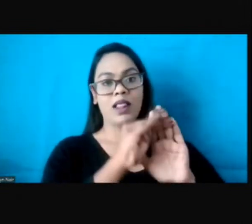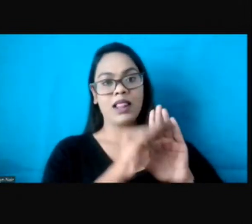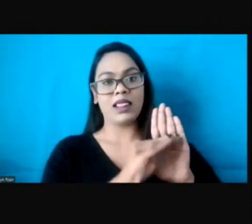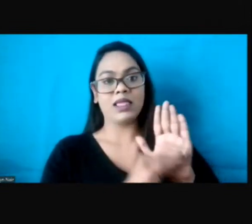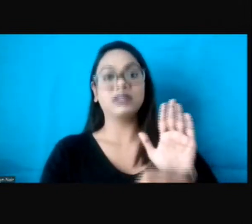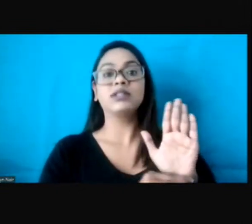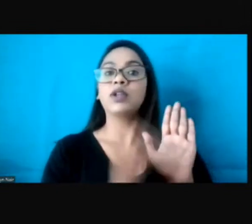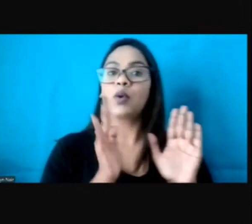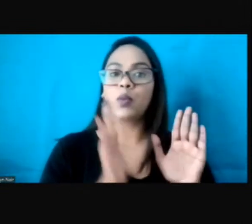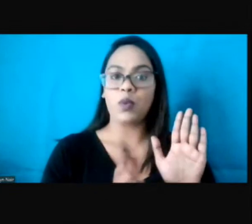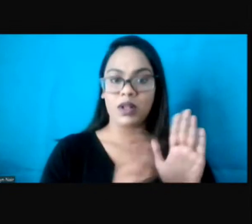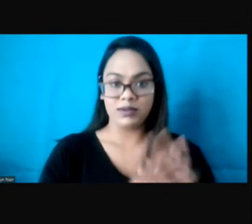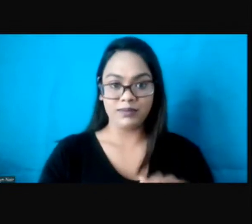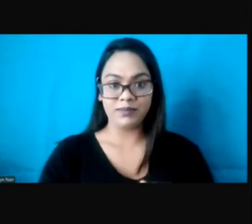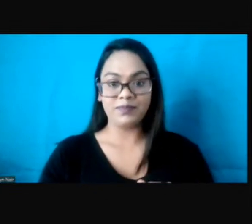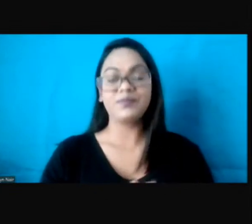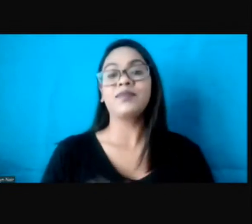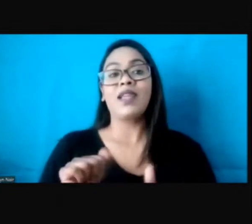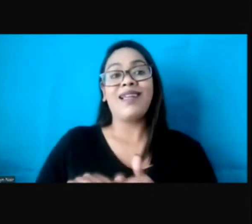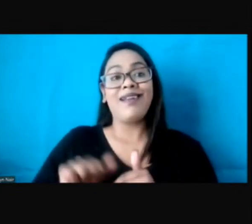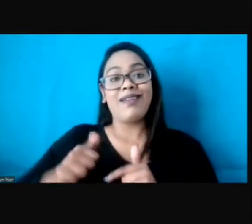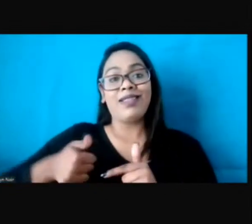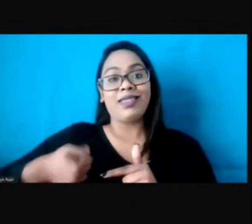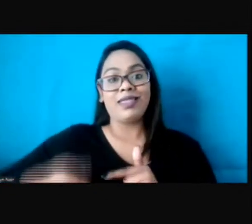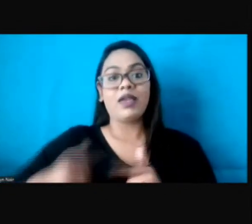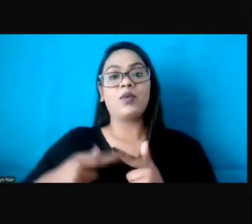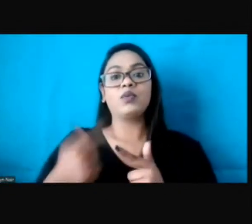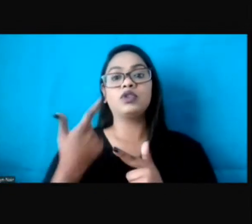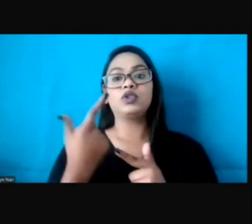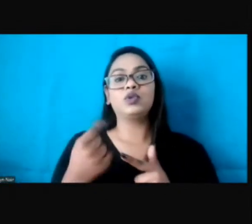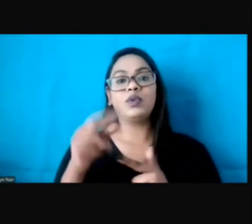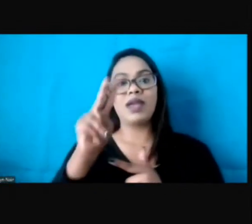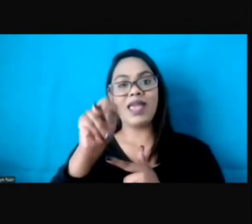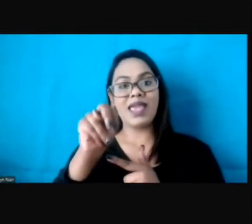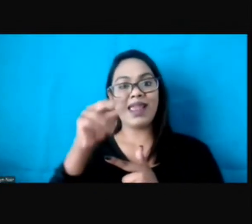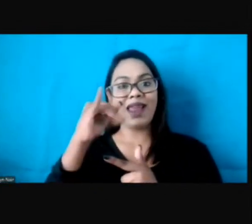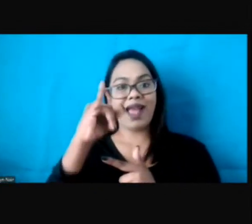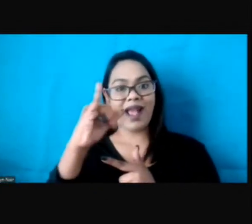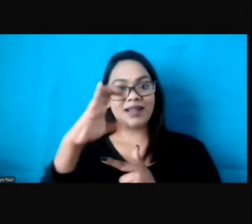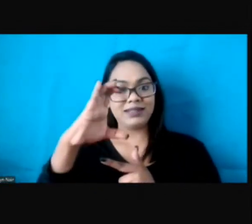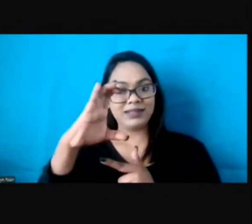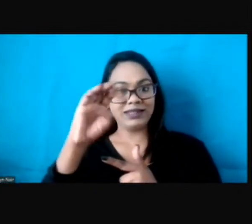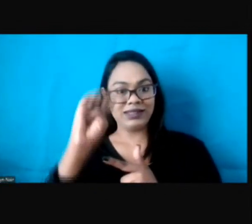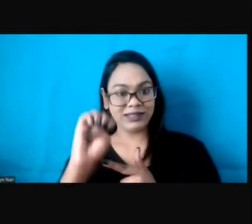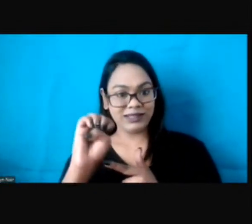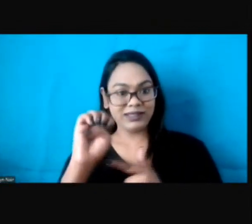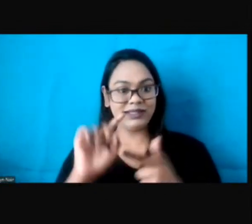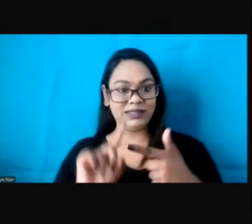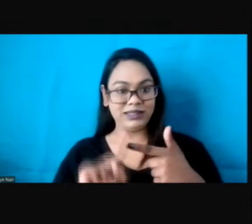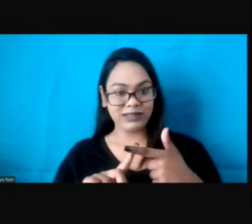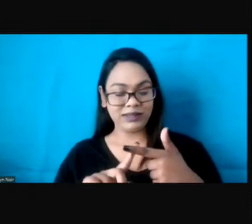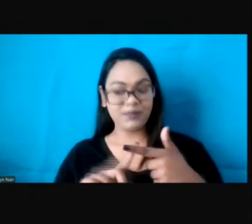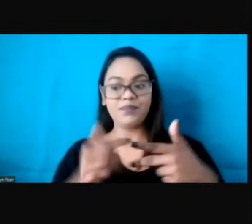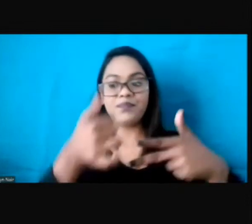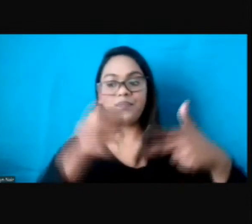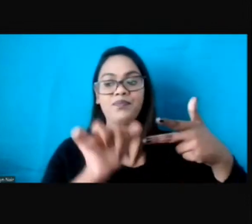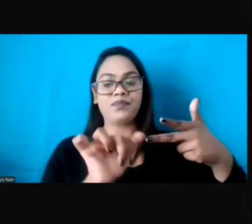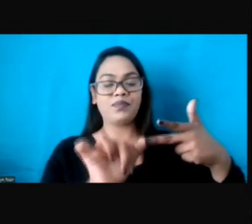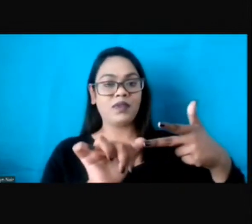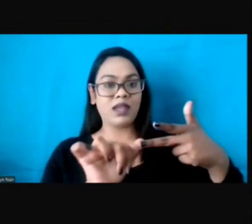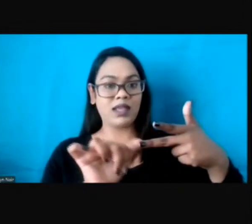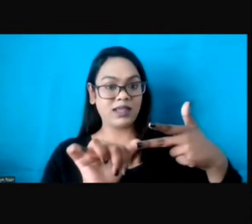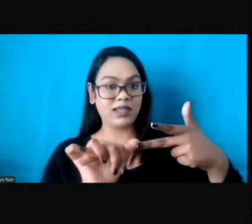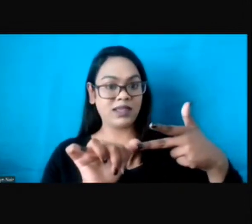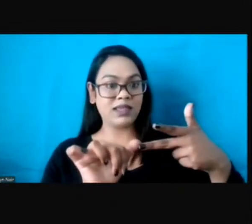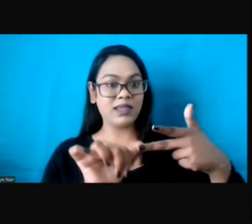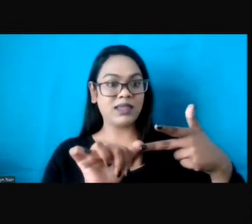update on epidemiological update from NICD. It's going to be delivered by either Dr. Michelle Groom or Dr. Wasila